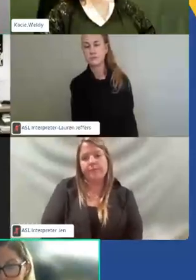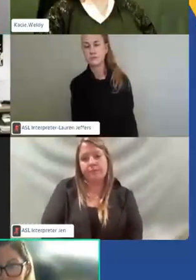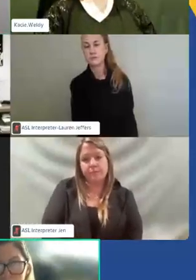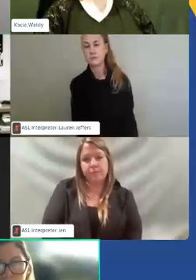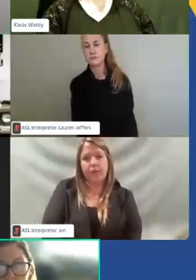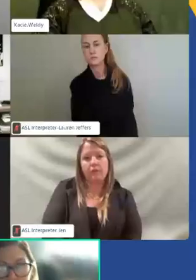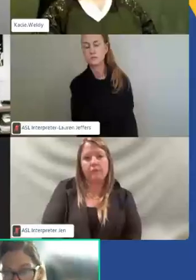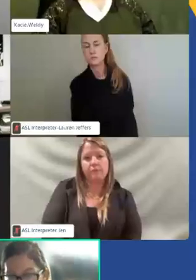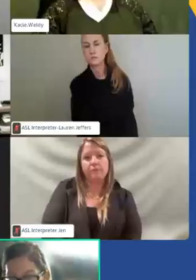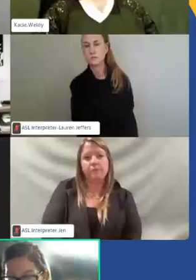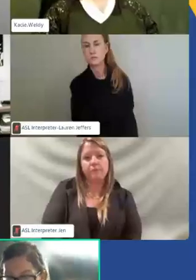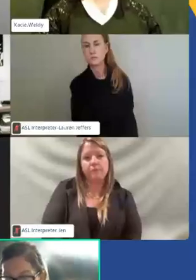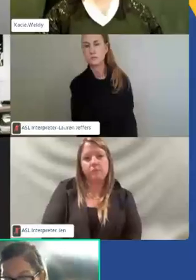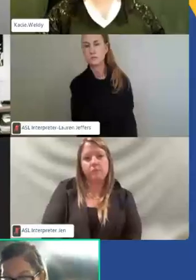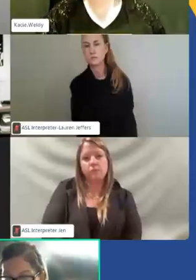Okay.